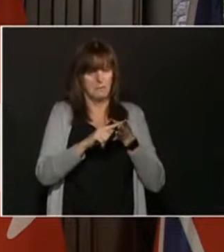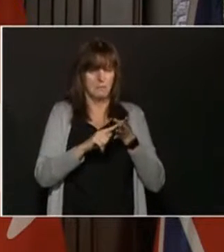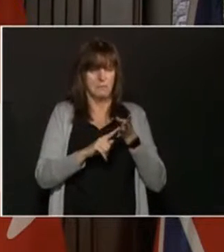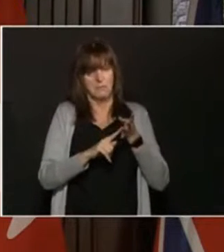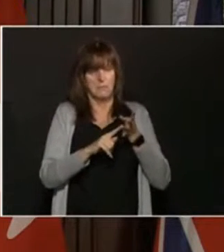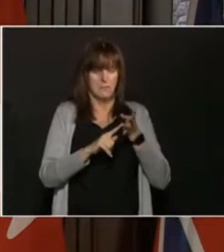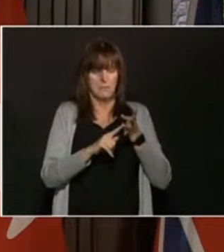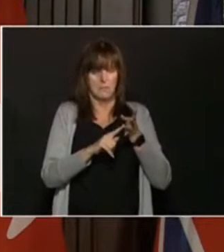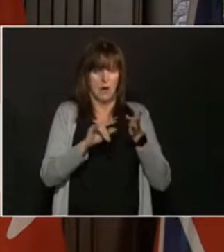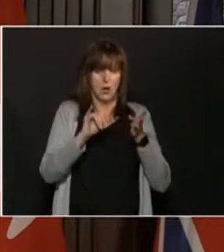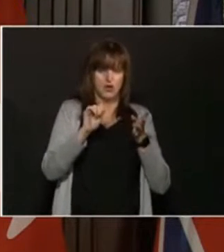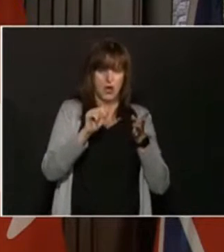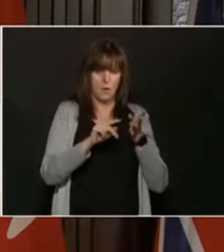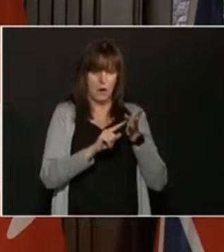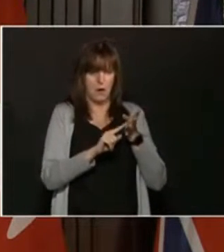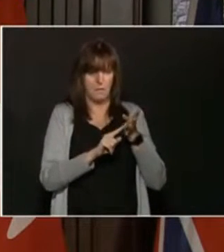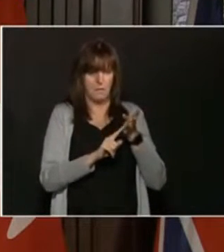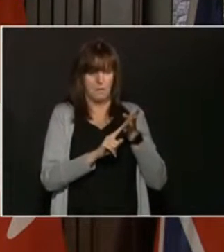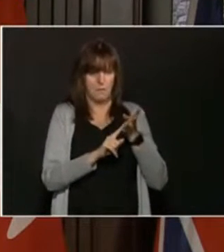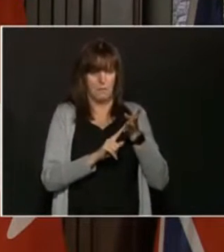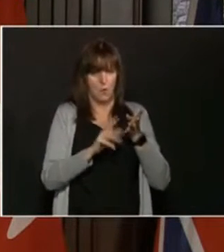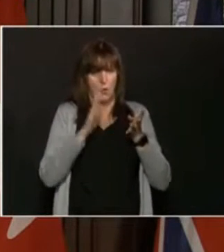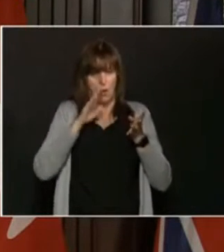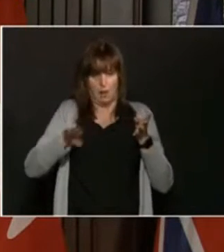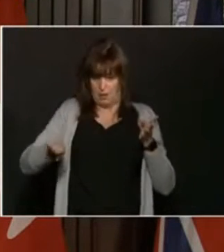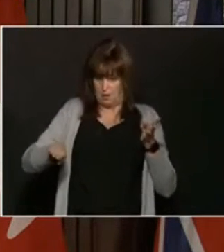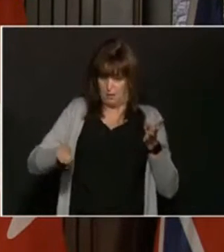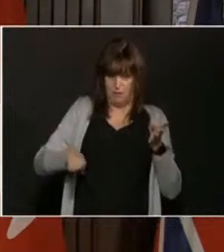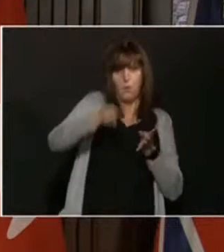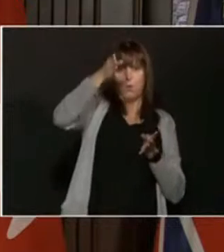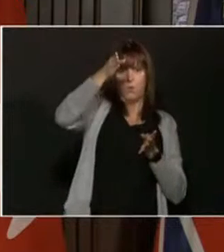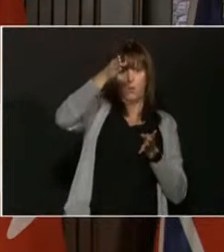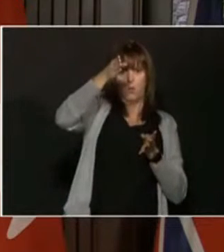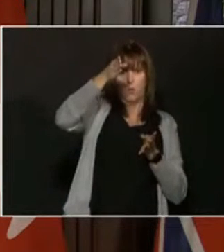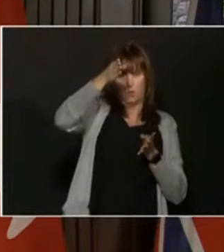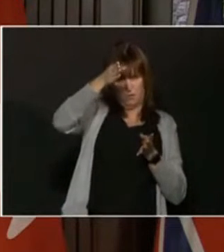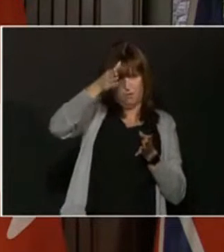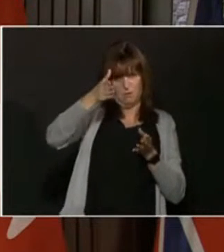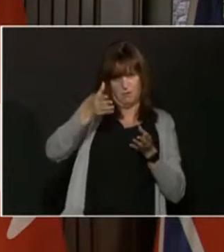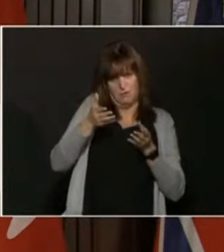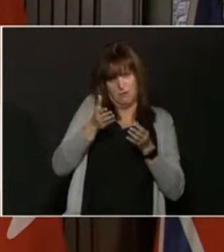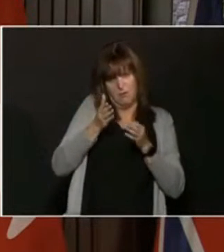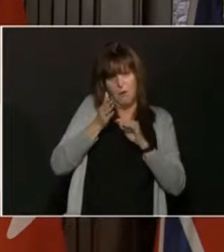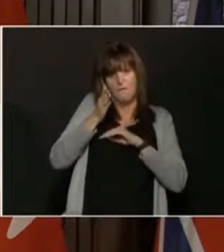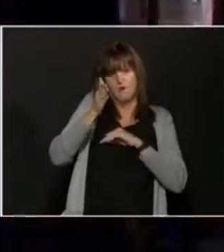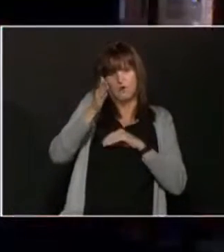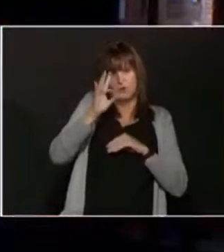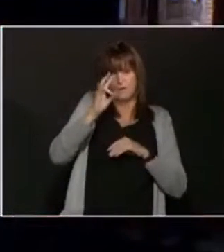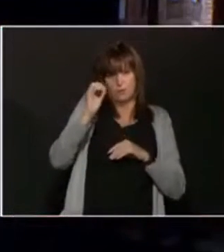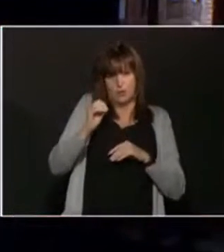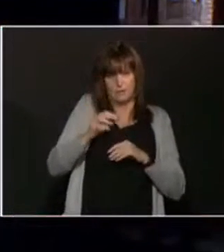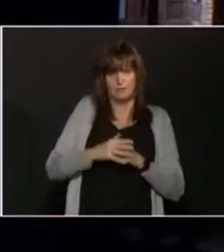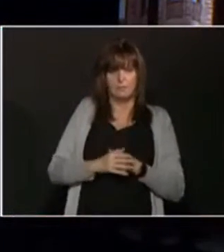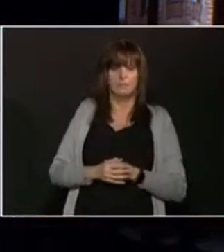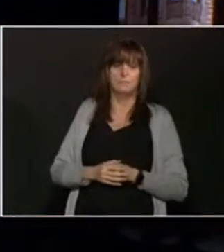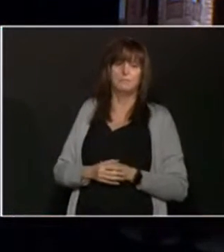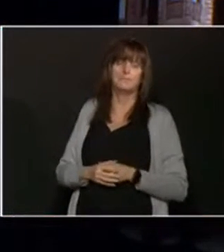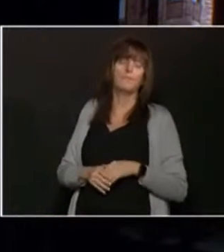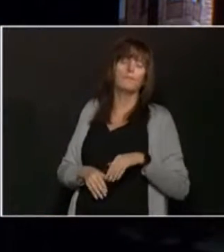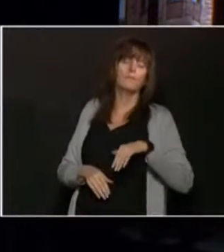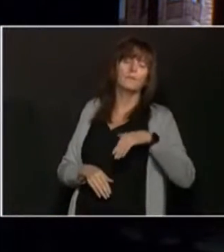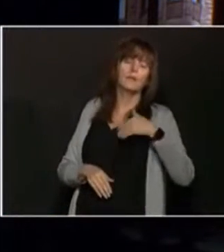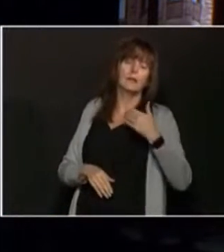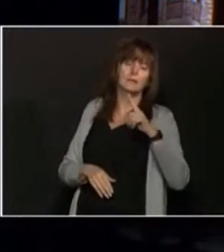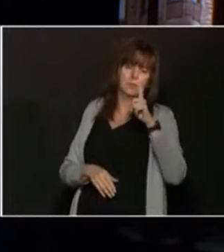about, you'll see a much steeper curve of, say, perhaps 7% or higher. Next question. From Ashley Legasic at